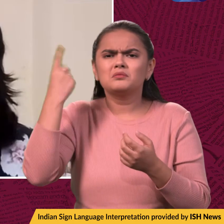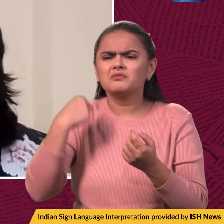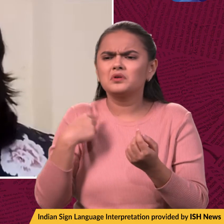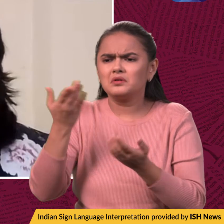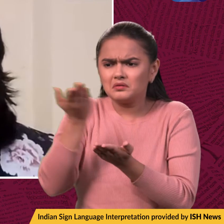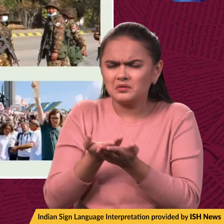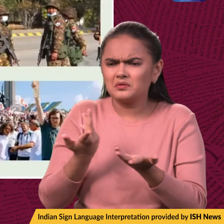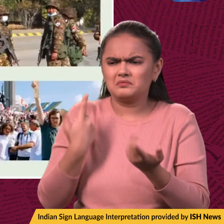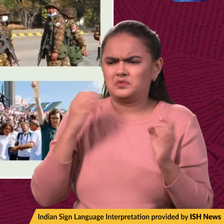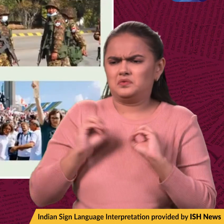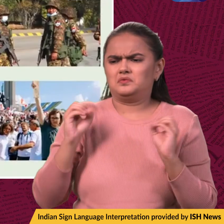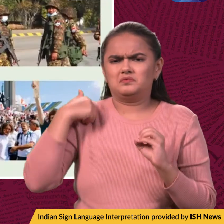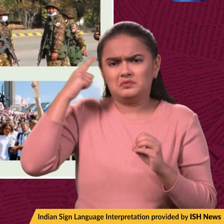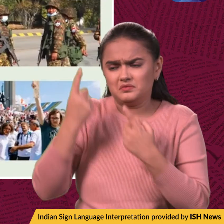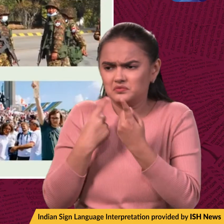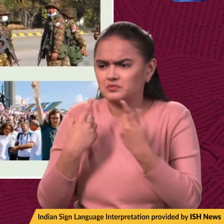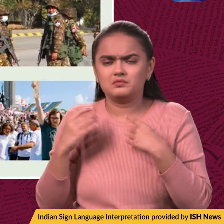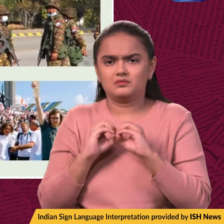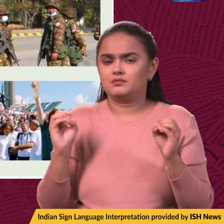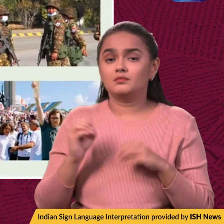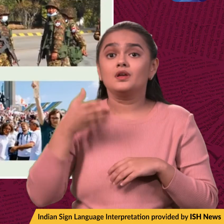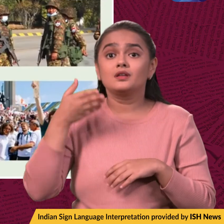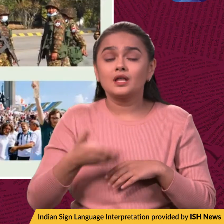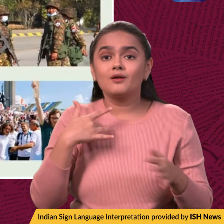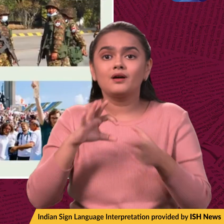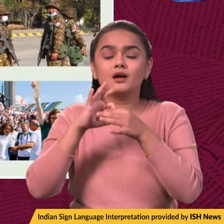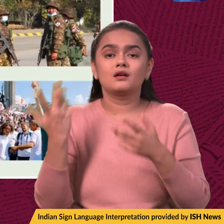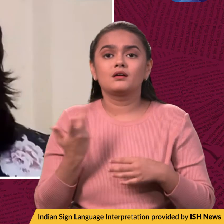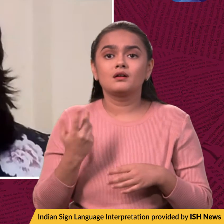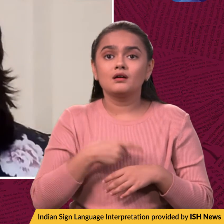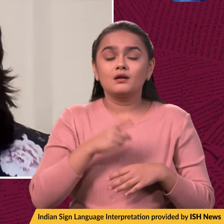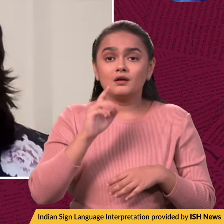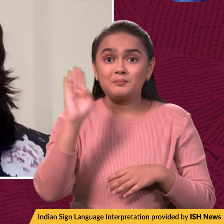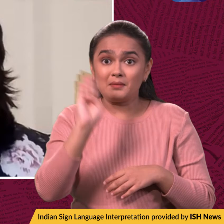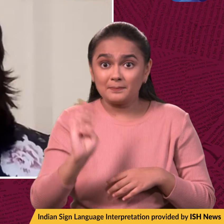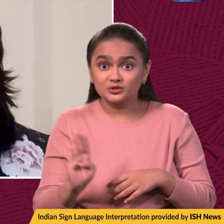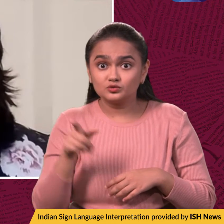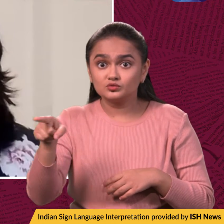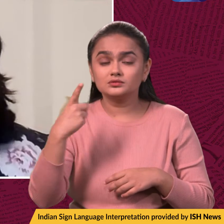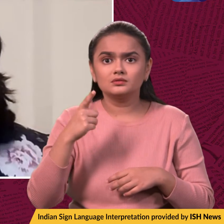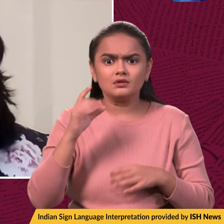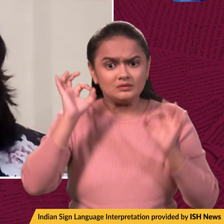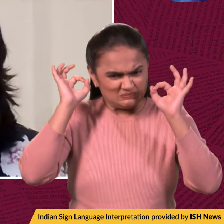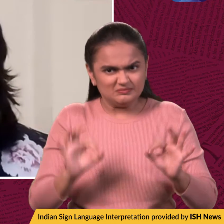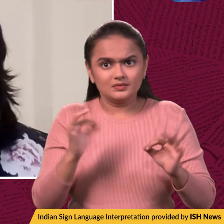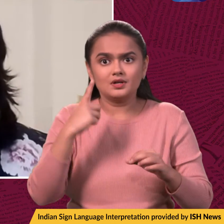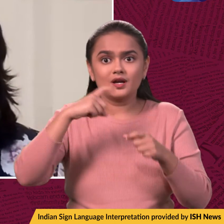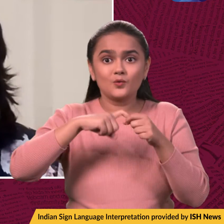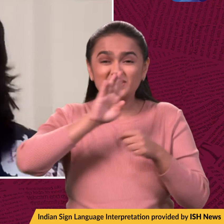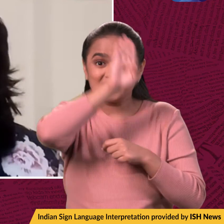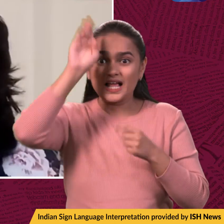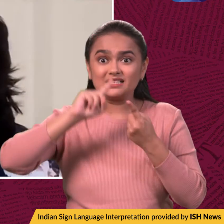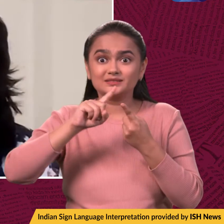On to news coming in from across the world right now. Barbados has officially removed Queen Elizabeth II